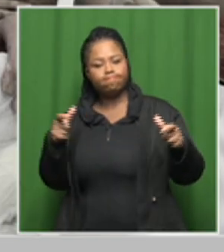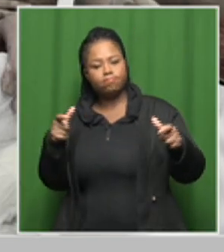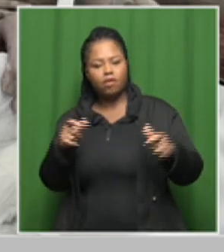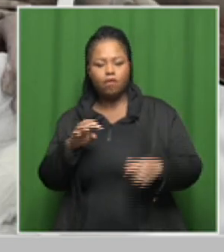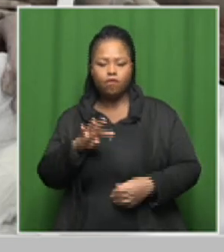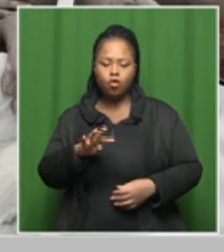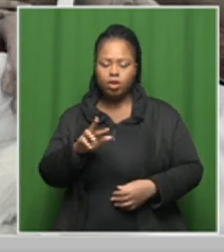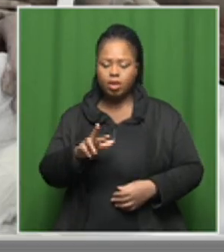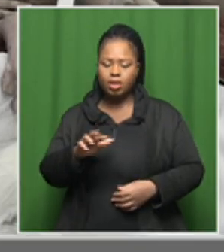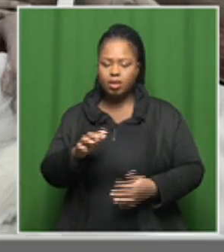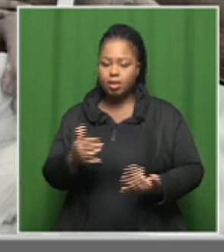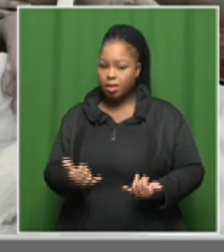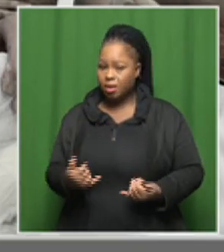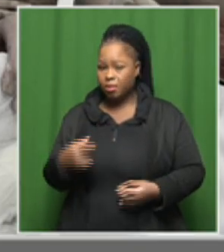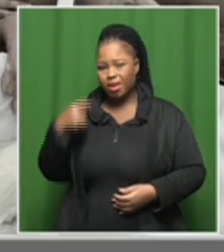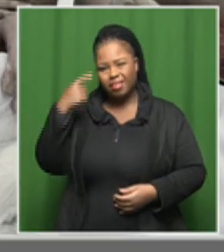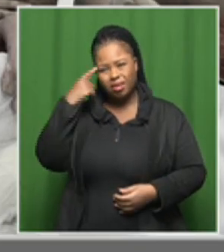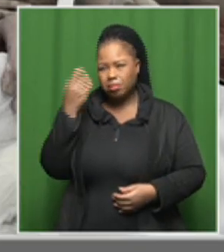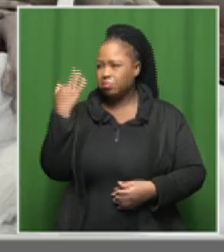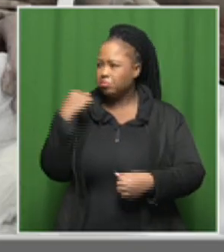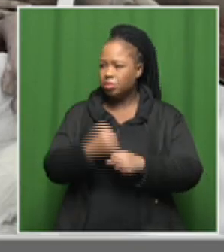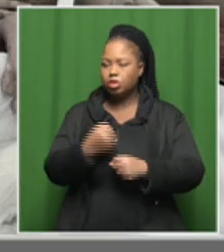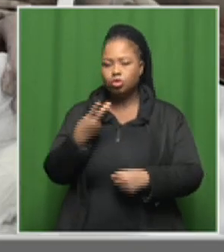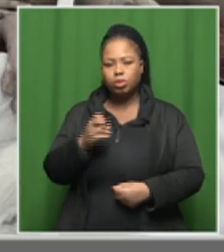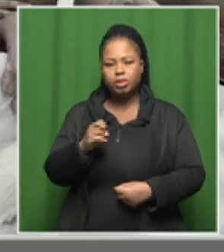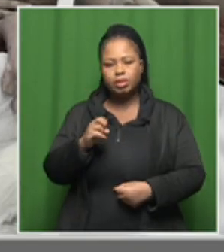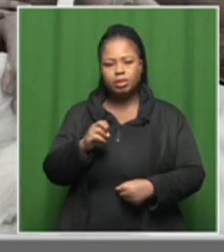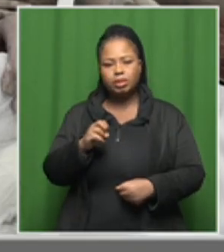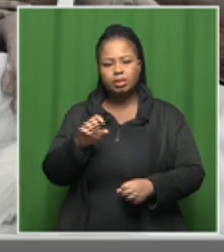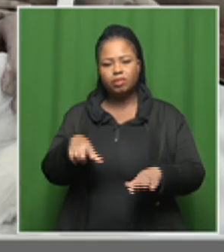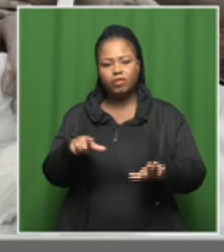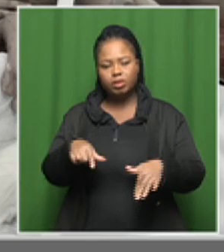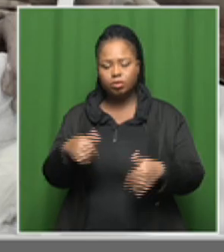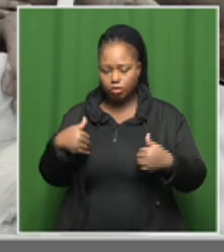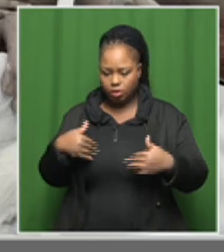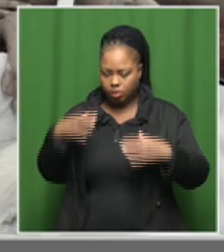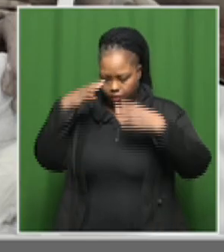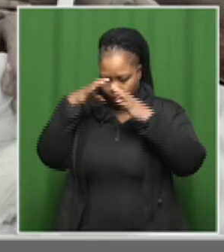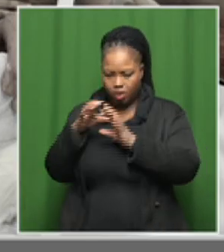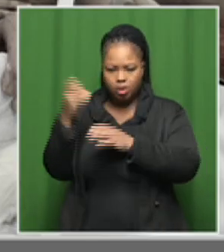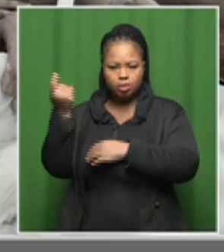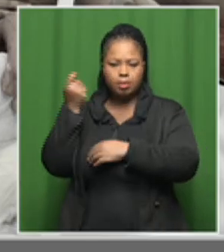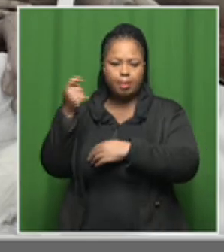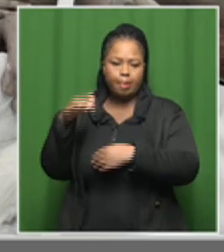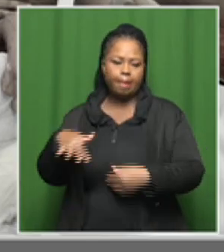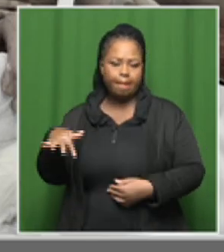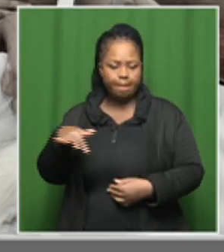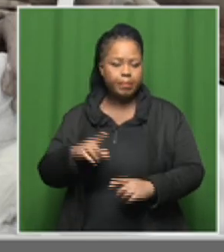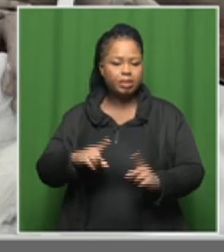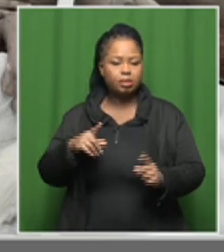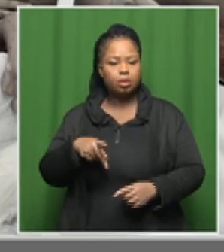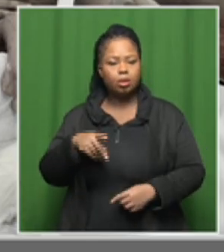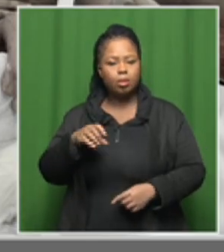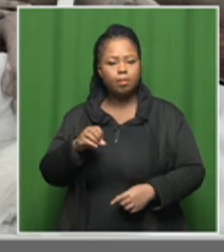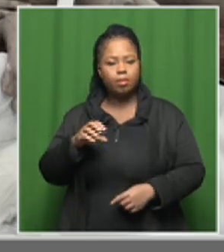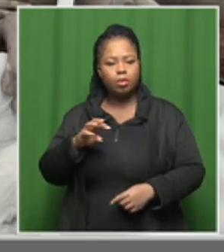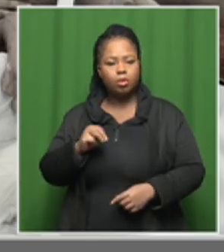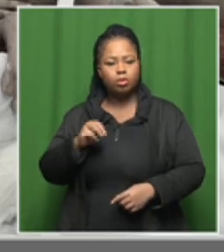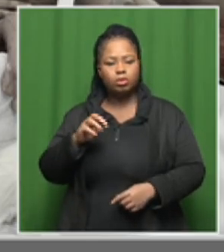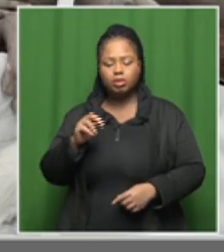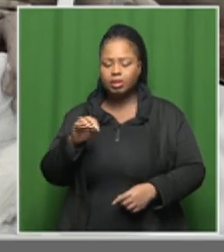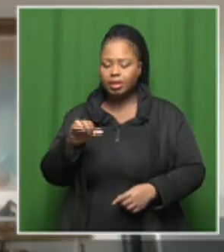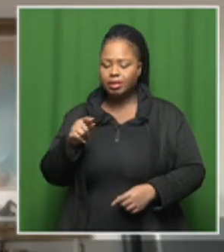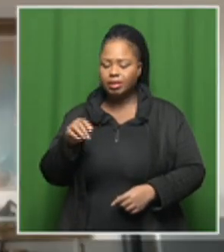in 2017, to start focusing on rural clinics. But what is interesting about the Ponseti method is it initially was only done by